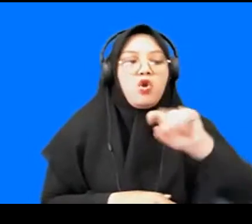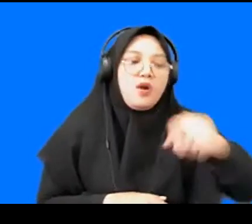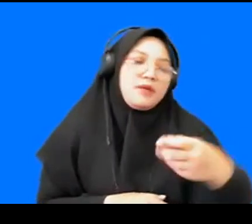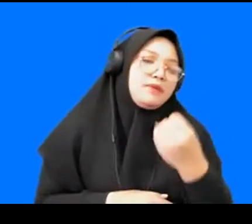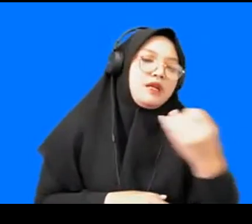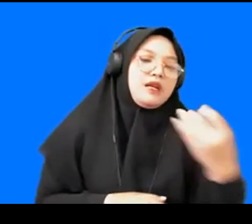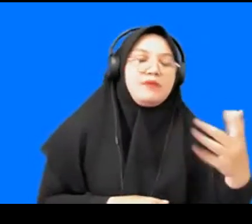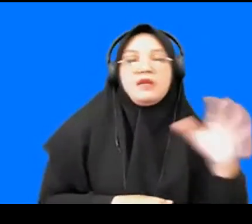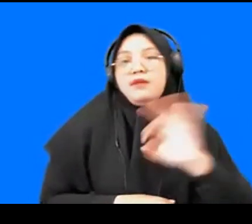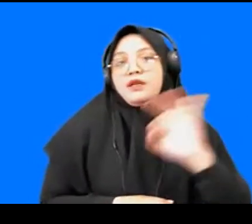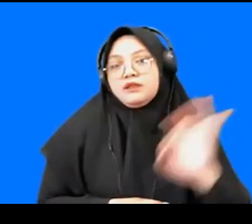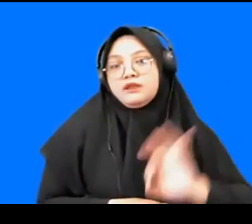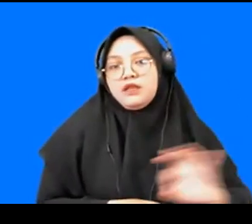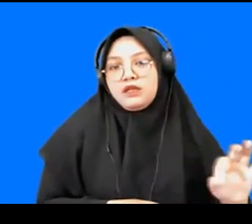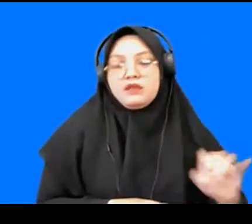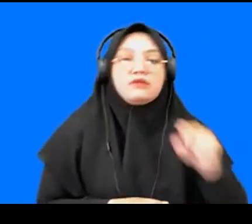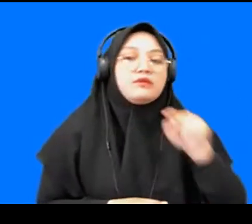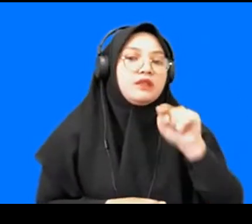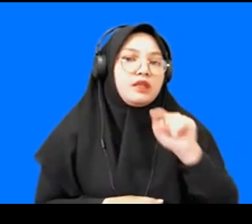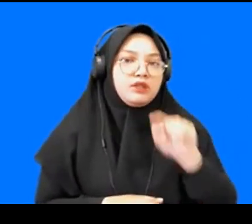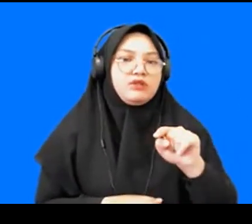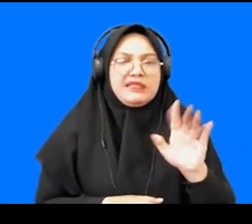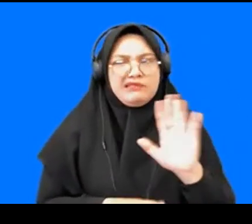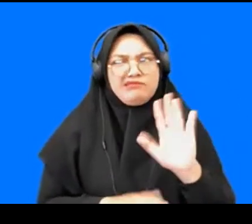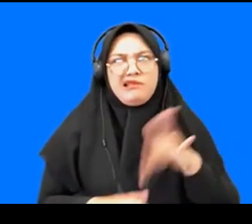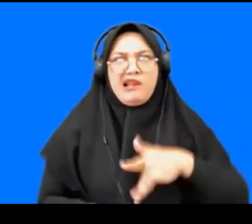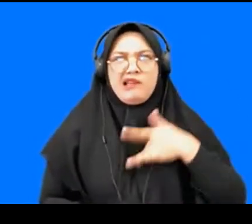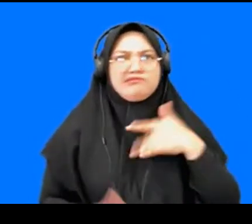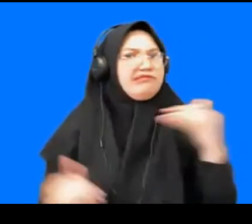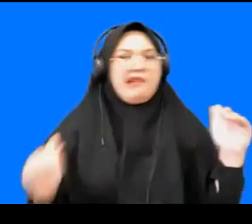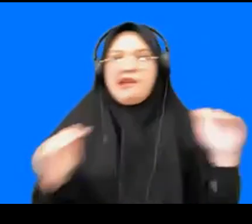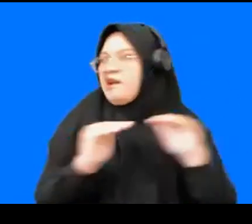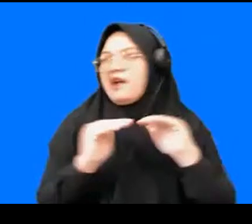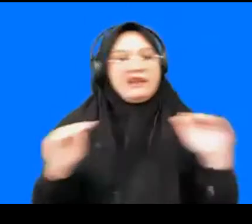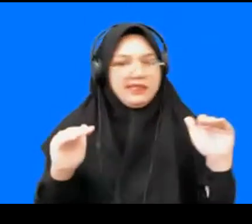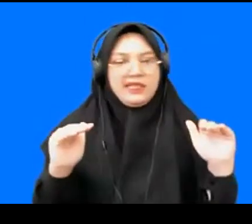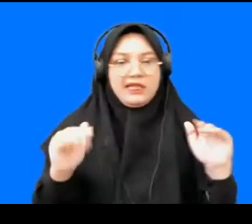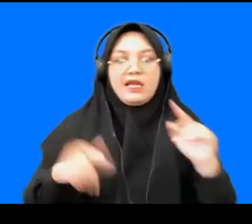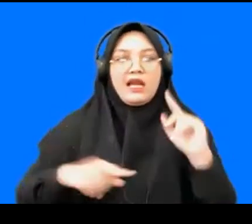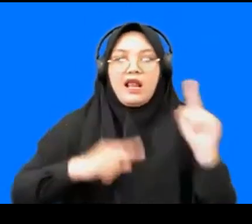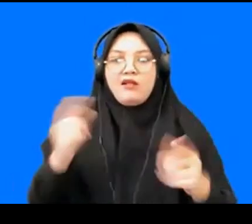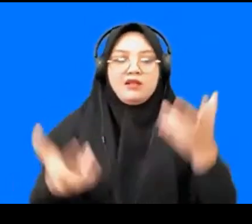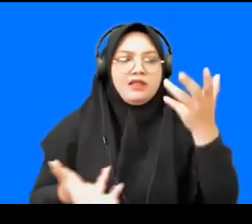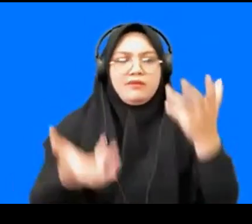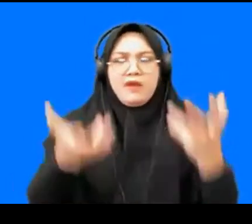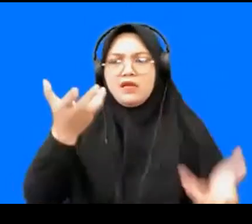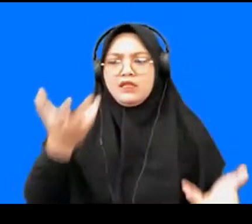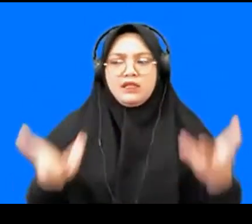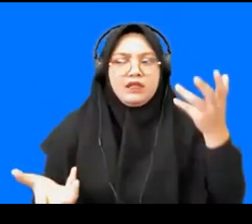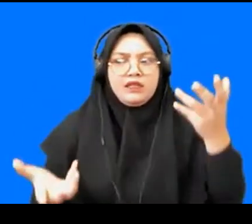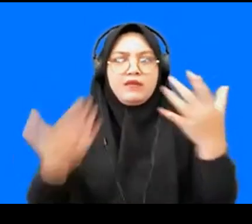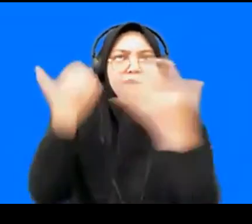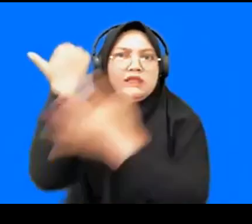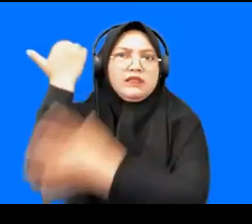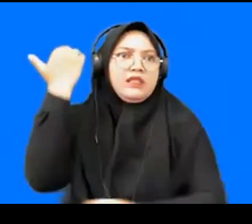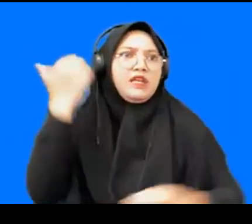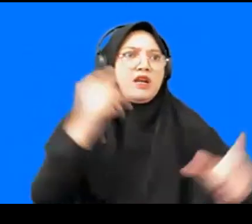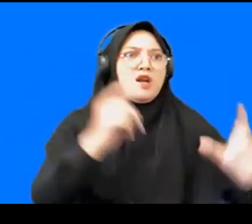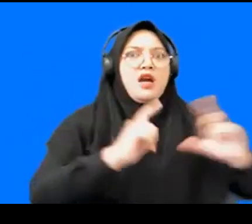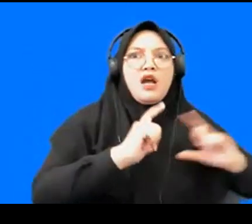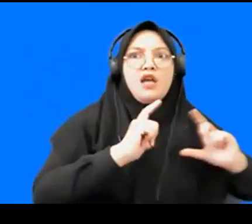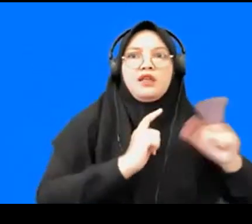very unfair that Warren Buffett, my effective tax rate is much, much lower than my secretary.